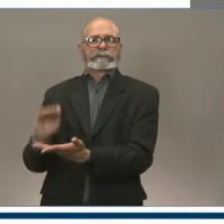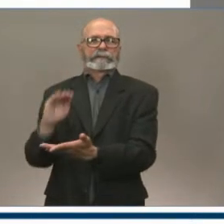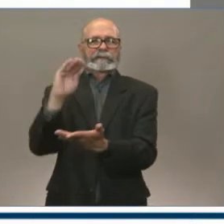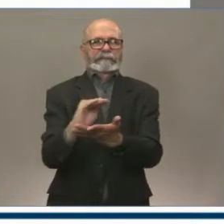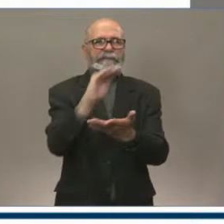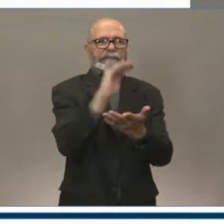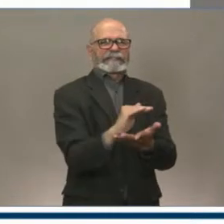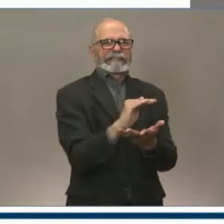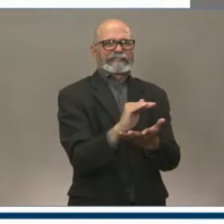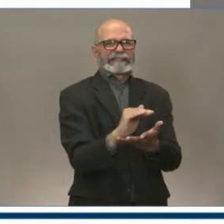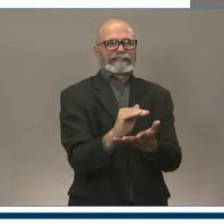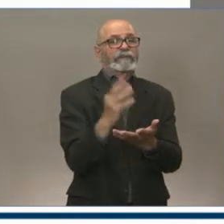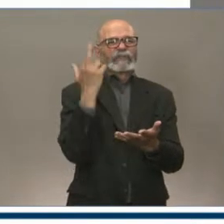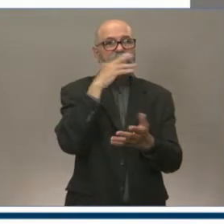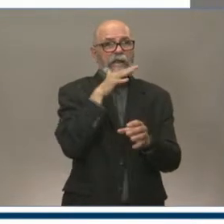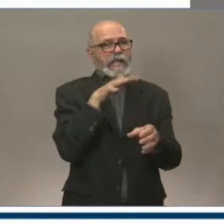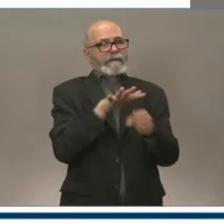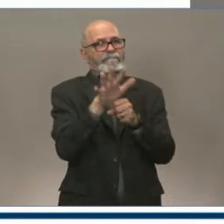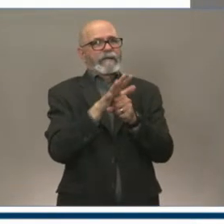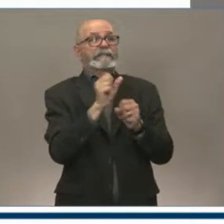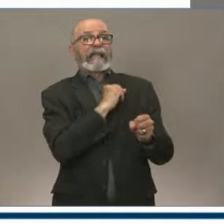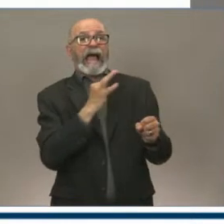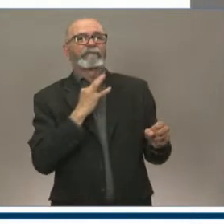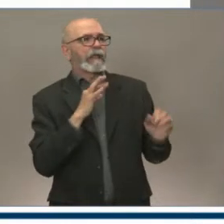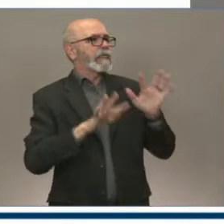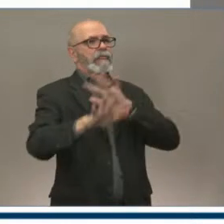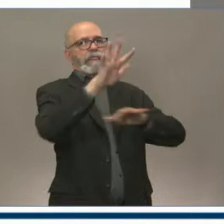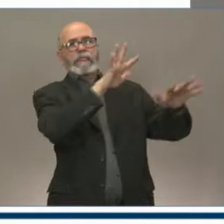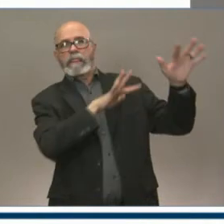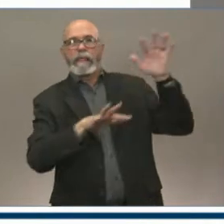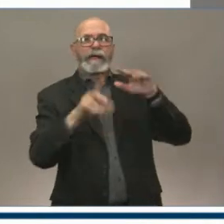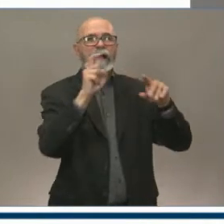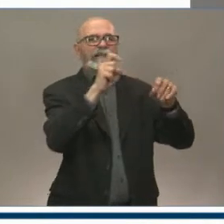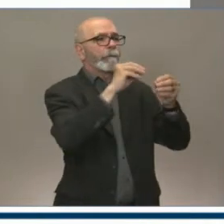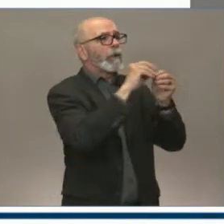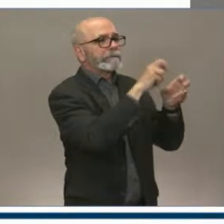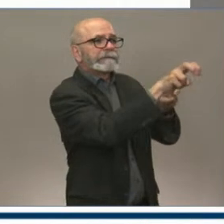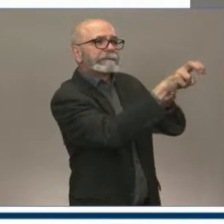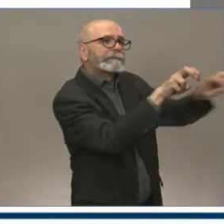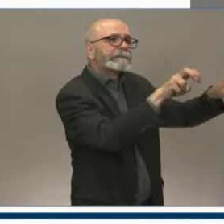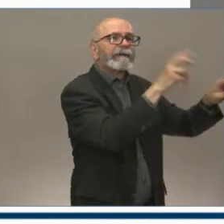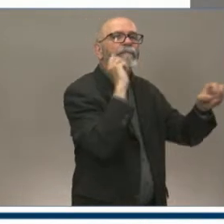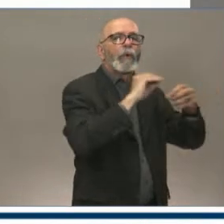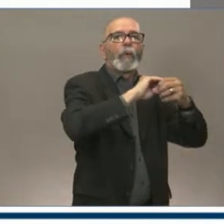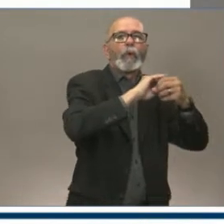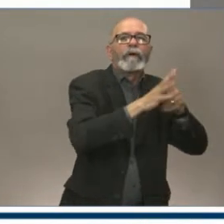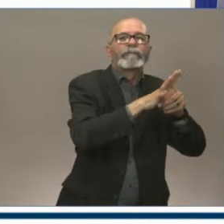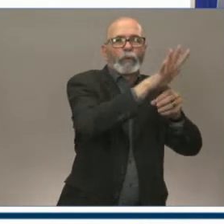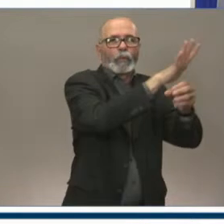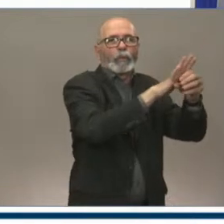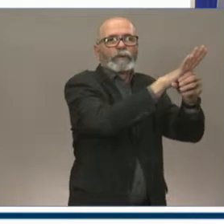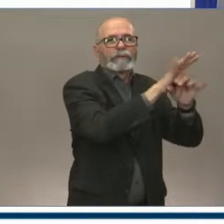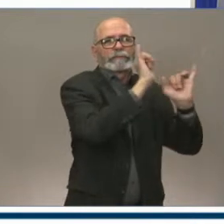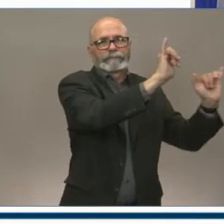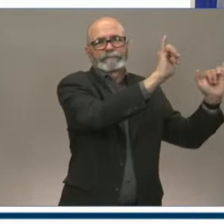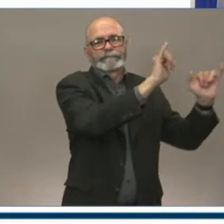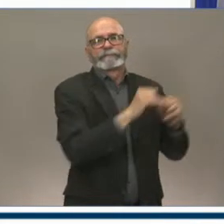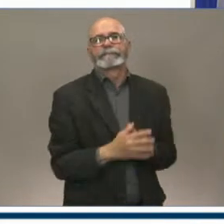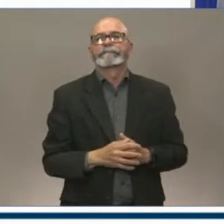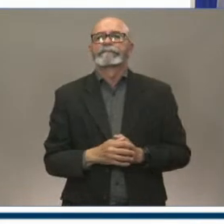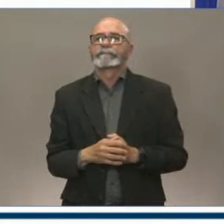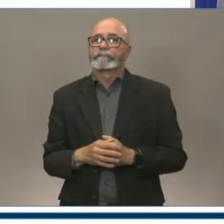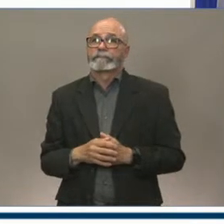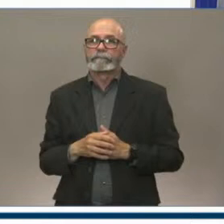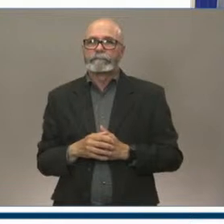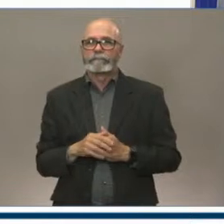right resources to deploy to the various components of the COVID response within healthcare. Next, we'll go to Lindsay Armstrong from All